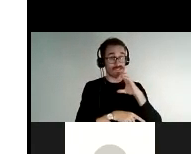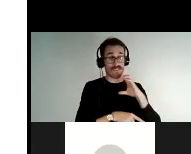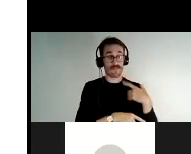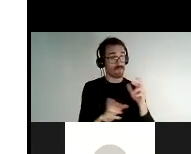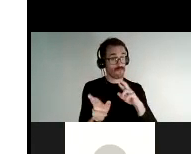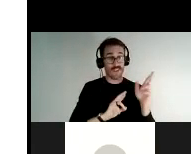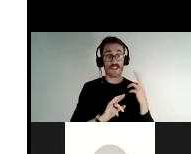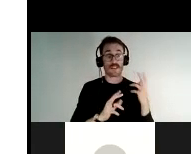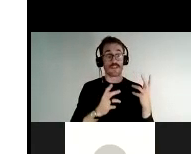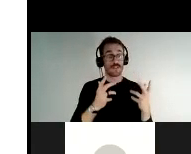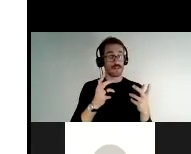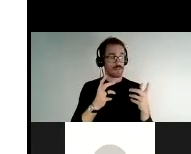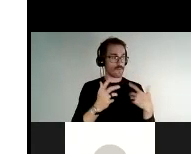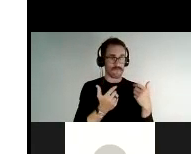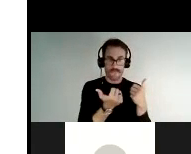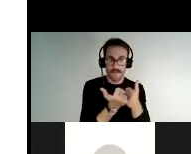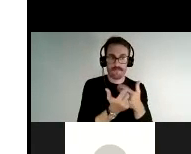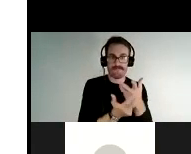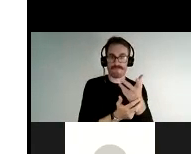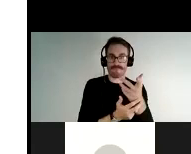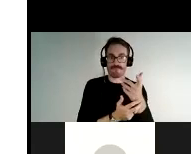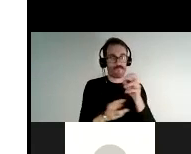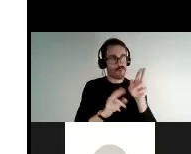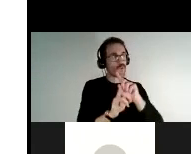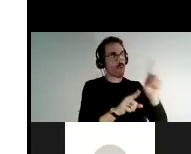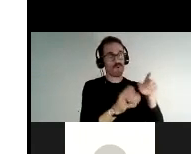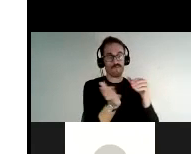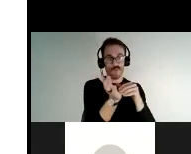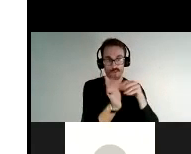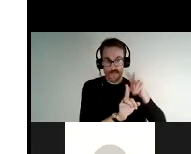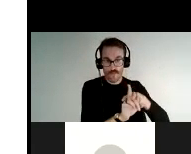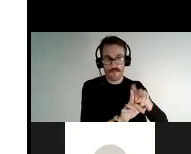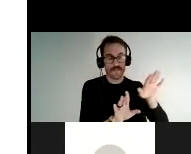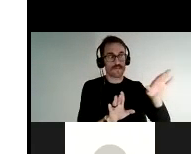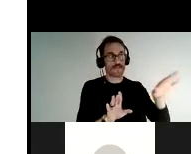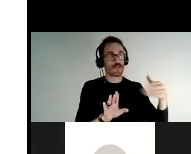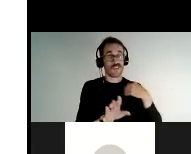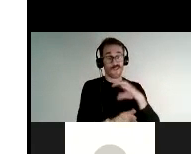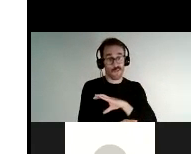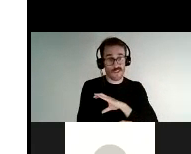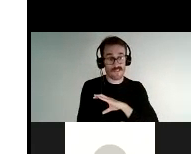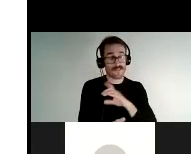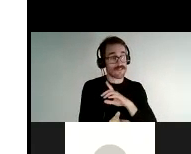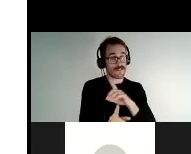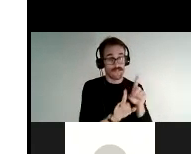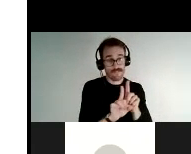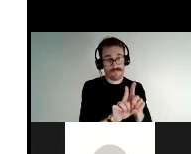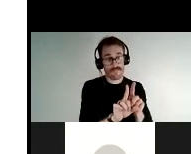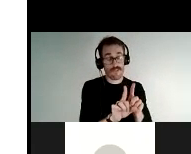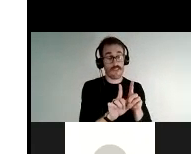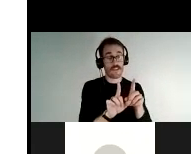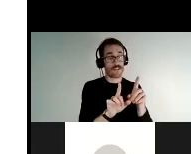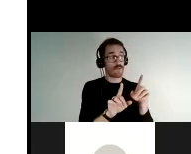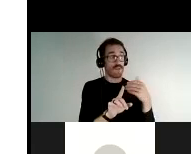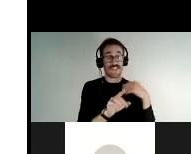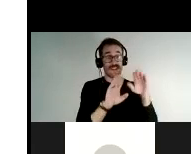go, had them go to a doctor's appointment, and had the police and housing all set there.